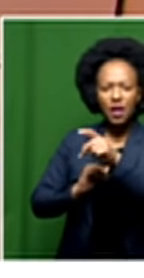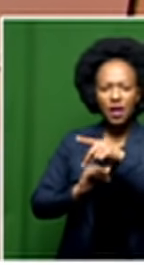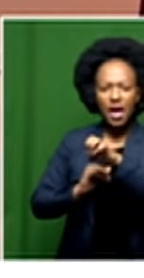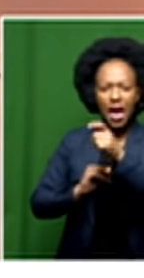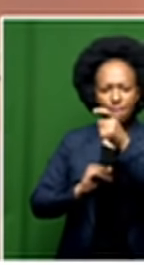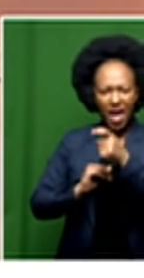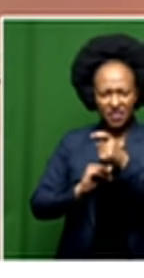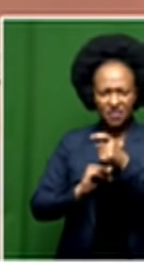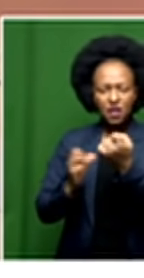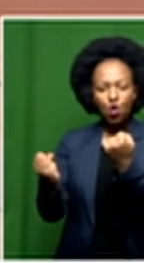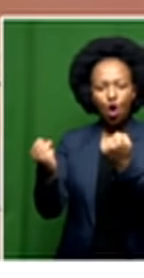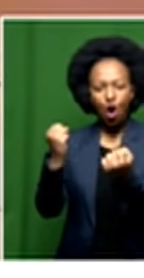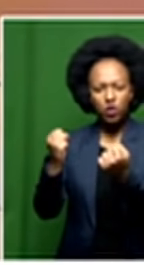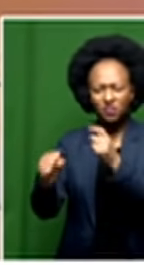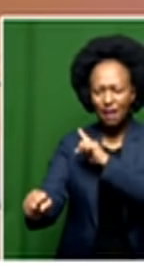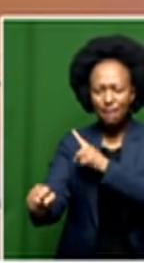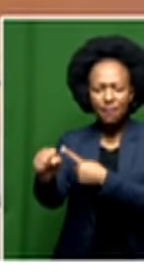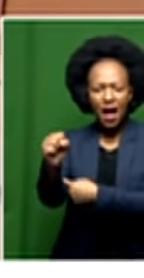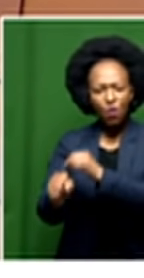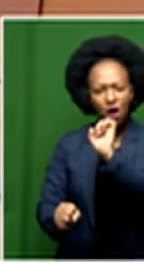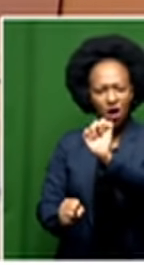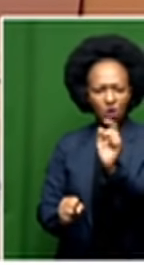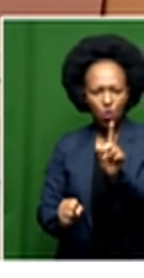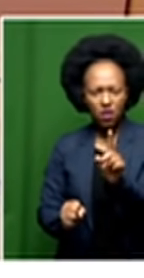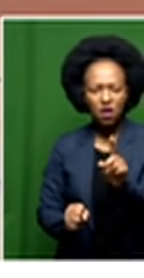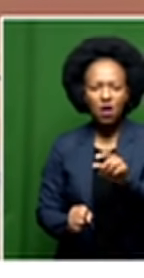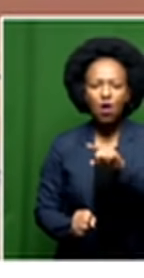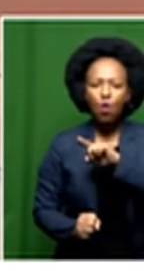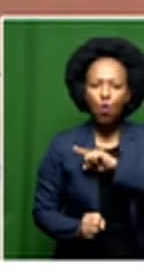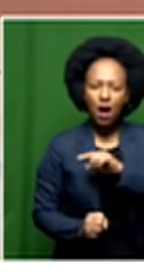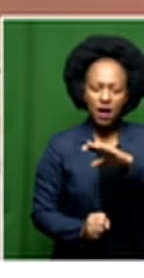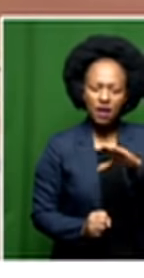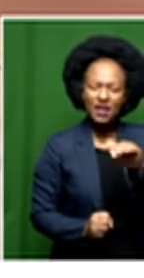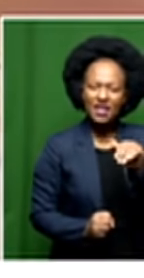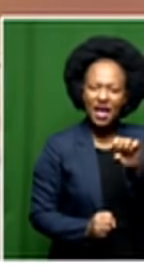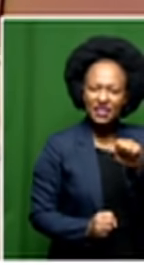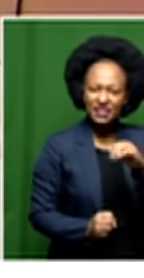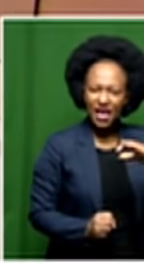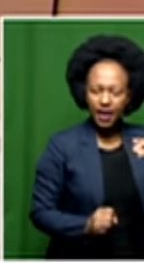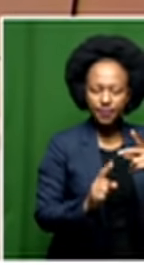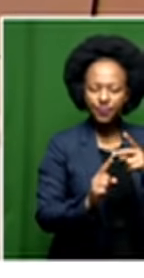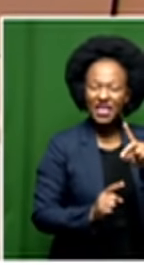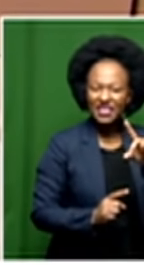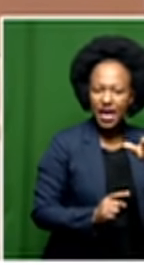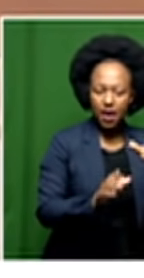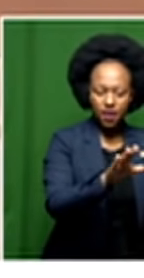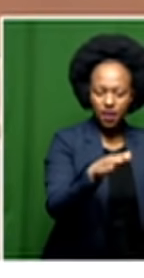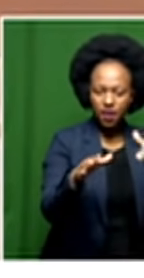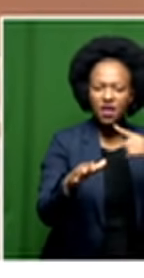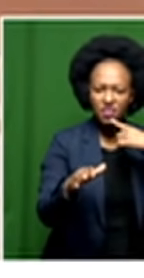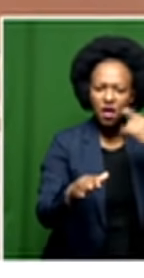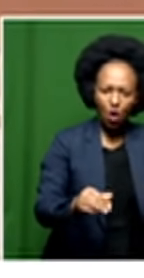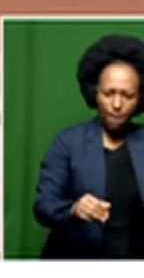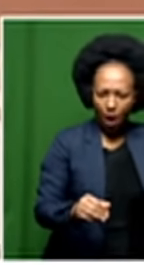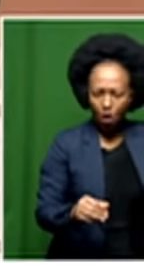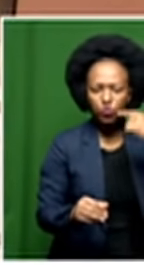jurisdiction, because KSEC and the DA, as you say, they are opposing on the basis that